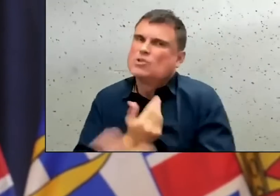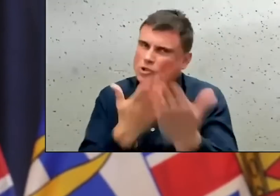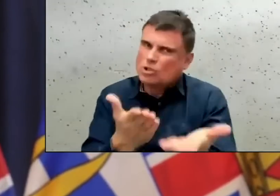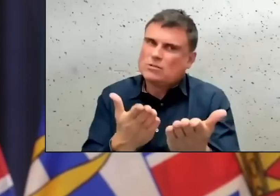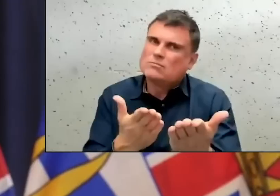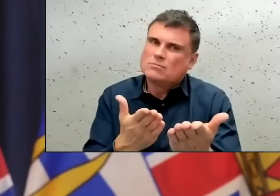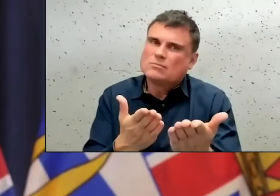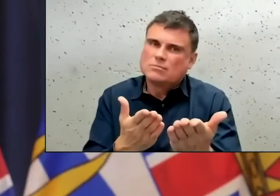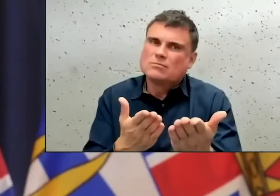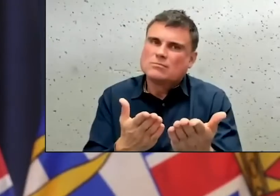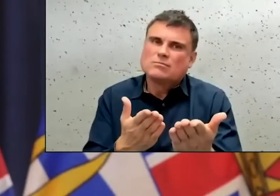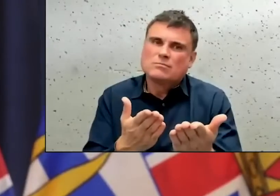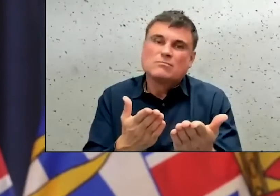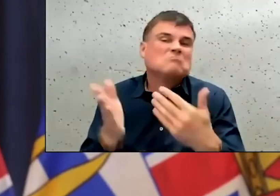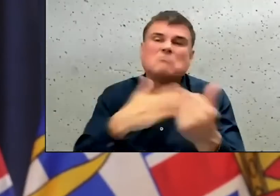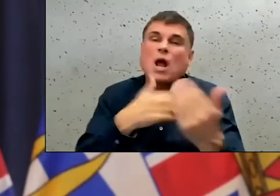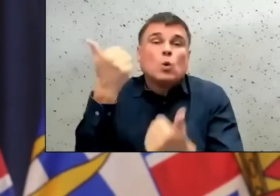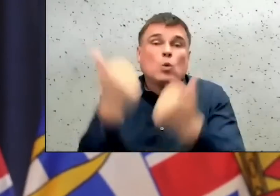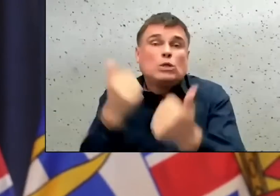Canada.